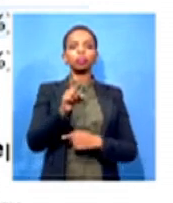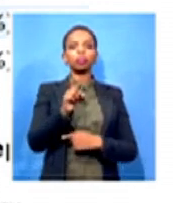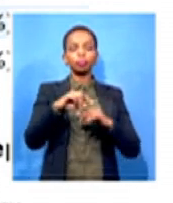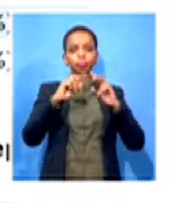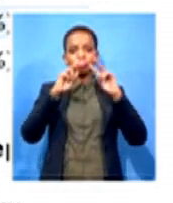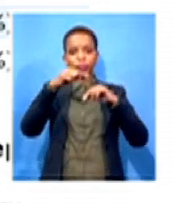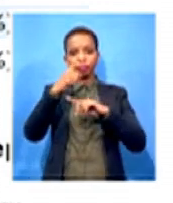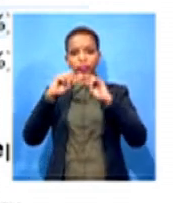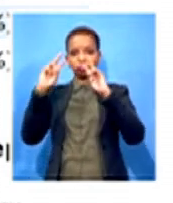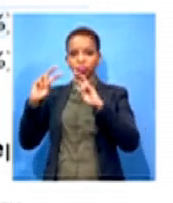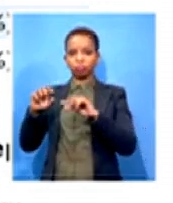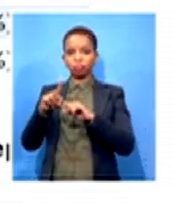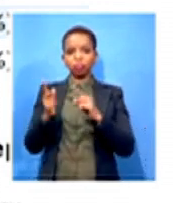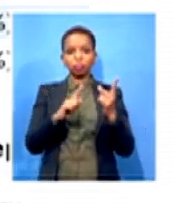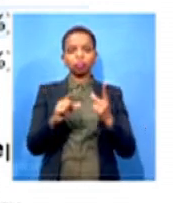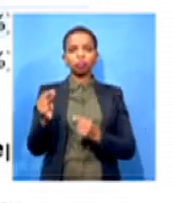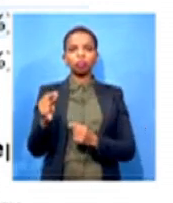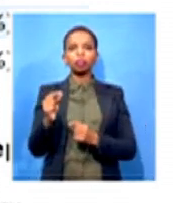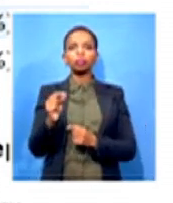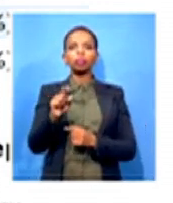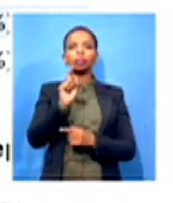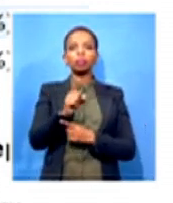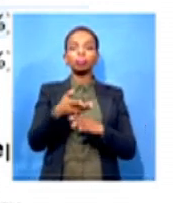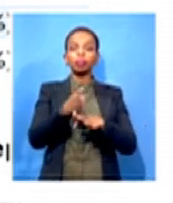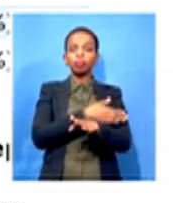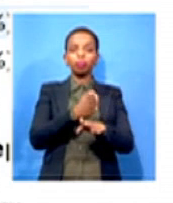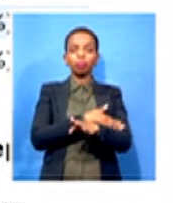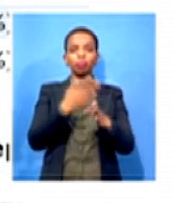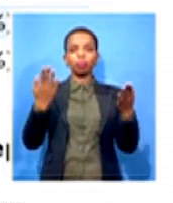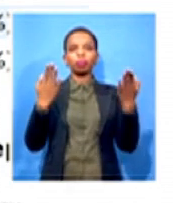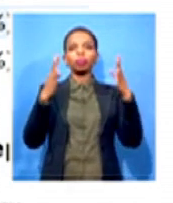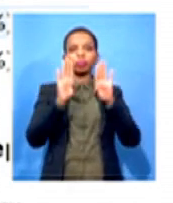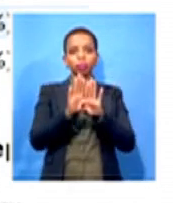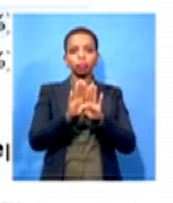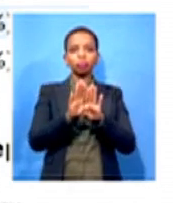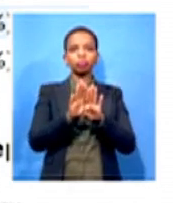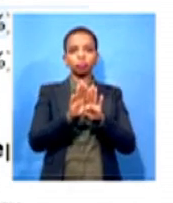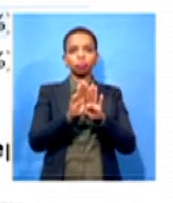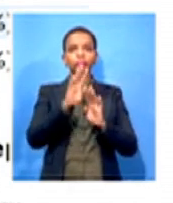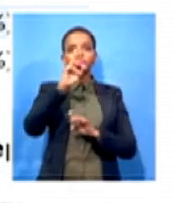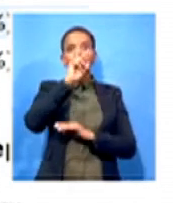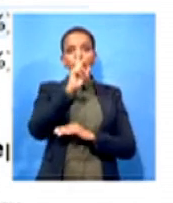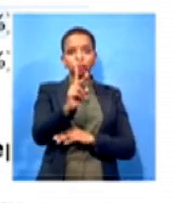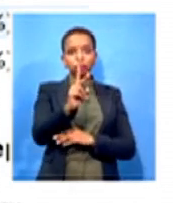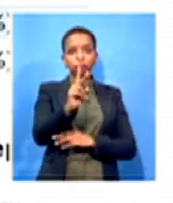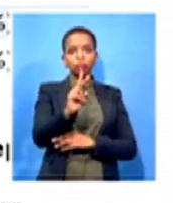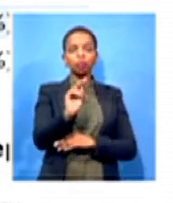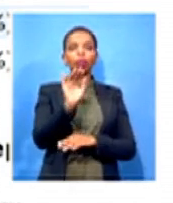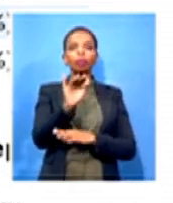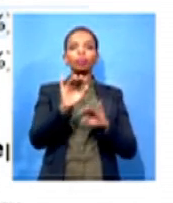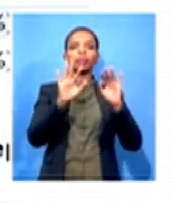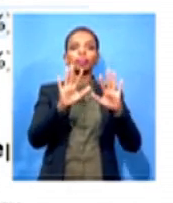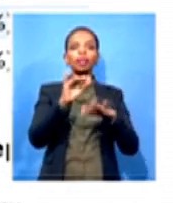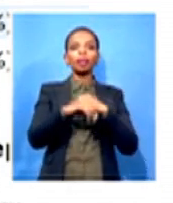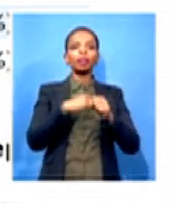lockdown. As you can see in this study is that less than 10 years old, no children